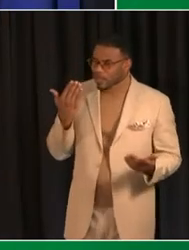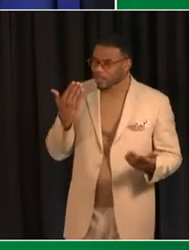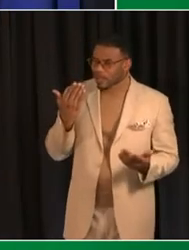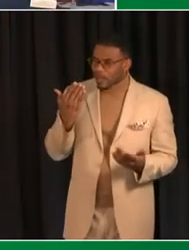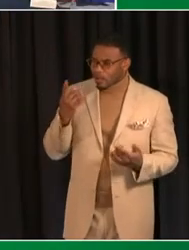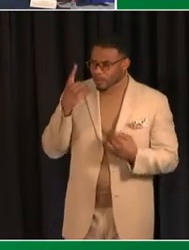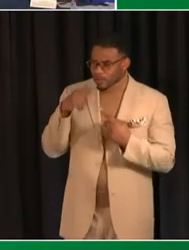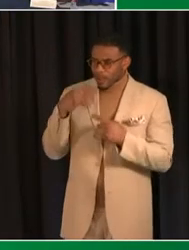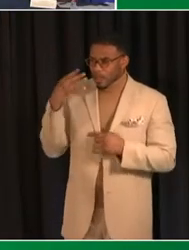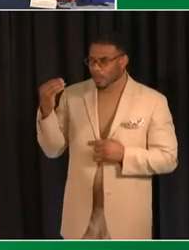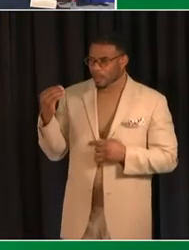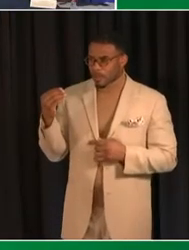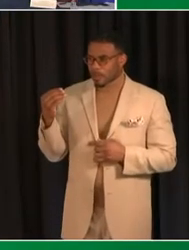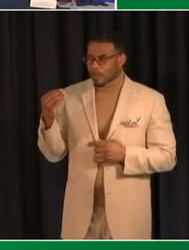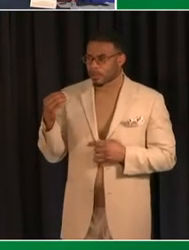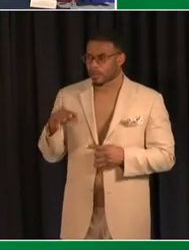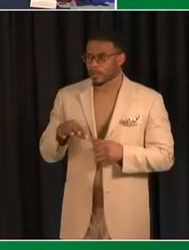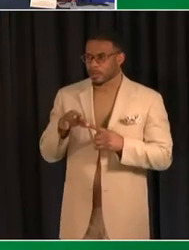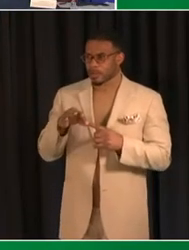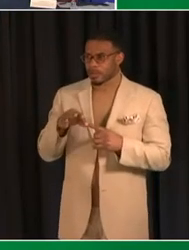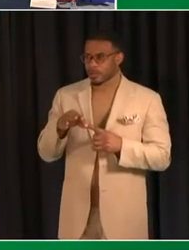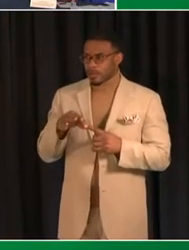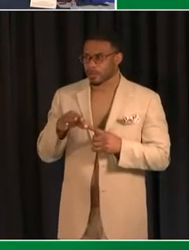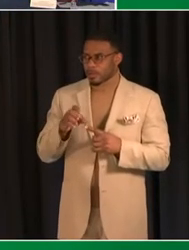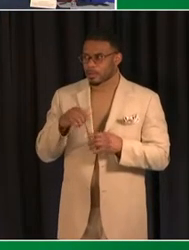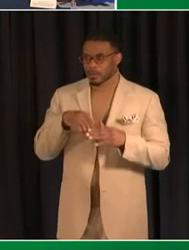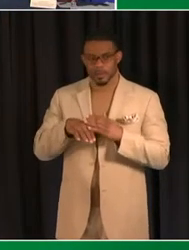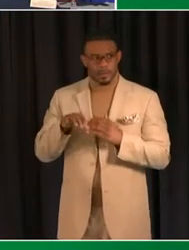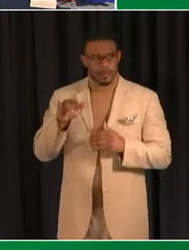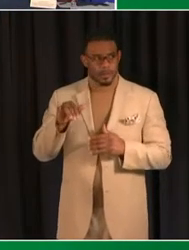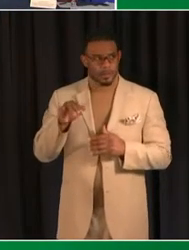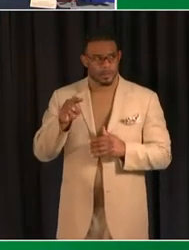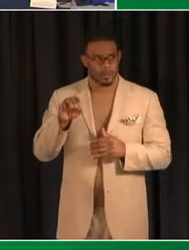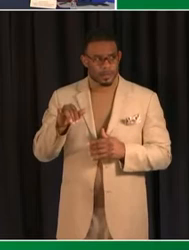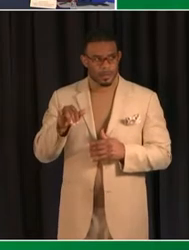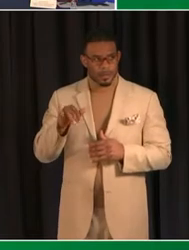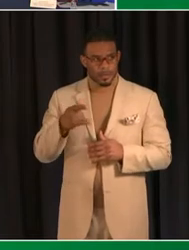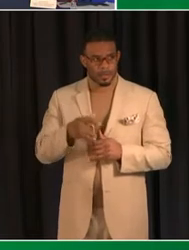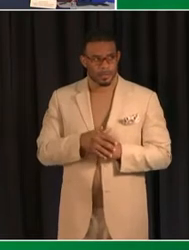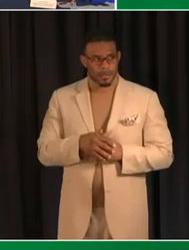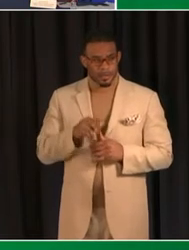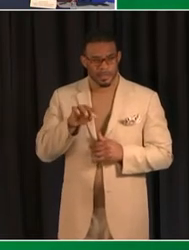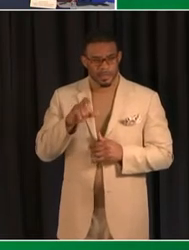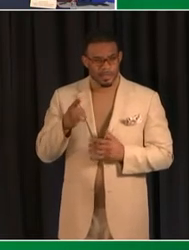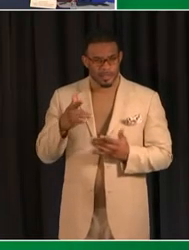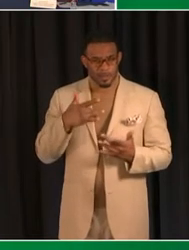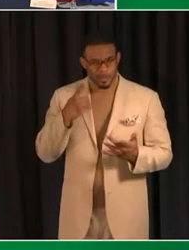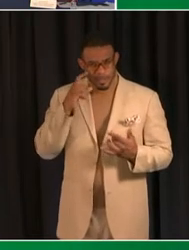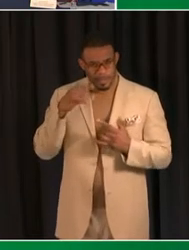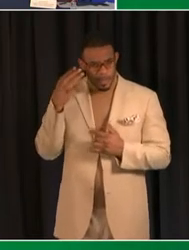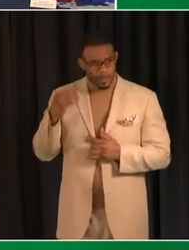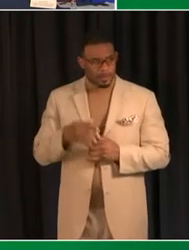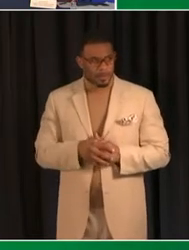shy. How are you thinking about outdoor, especially as we aim towards May and beyond?